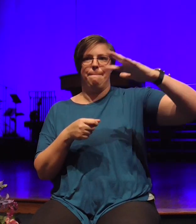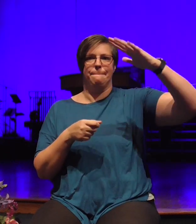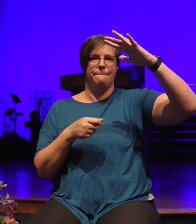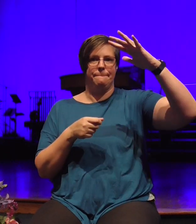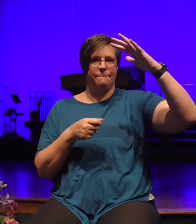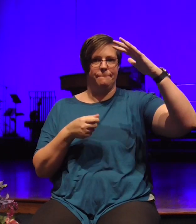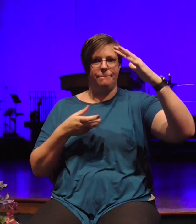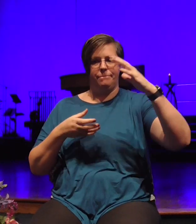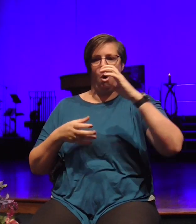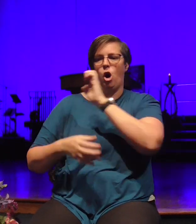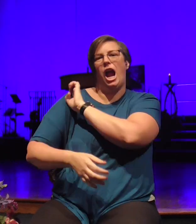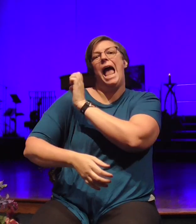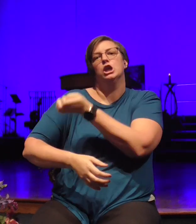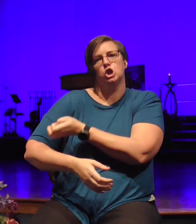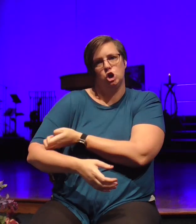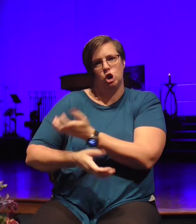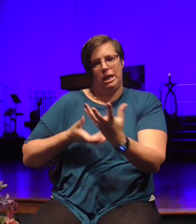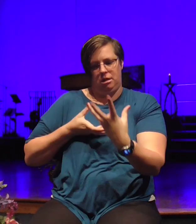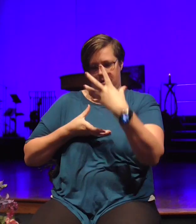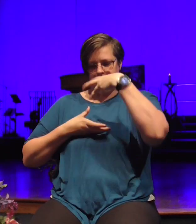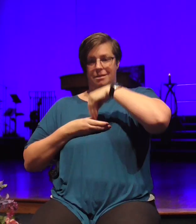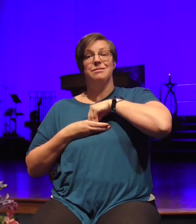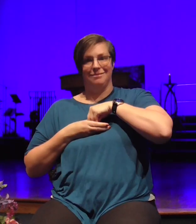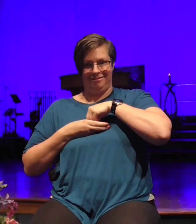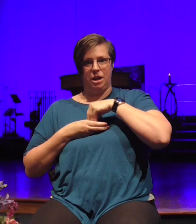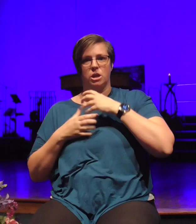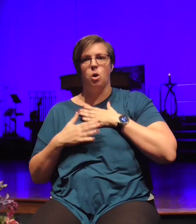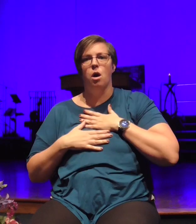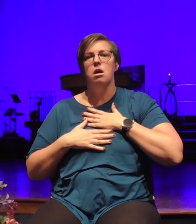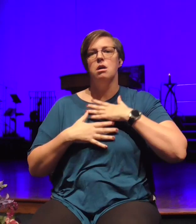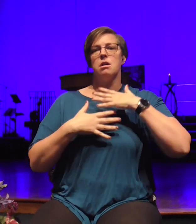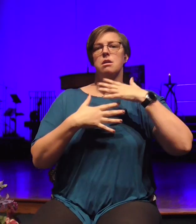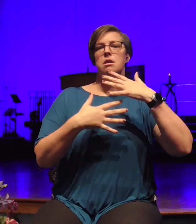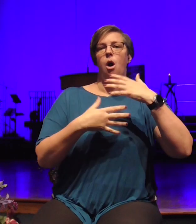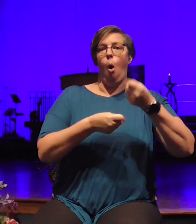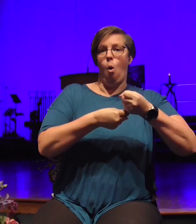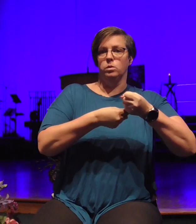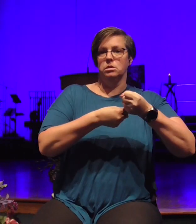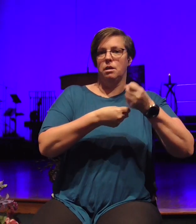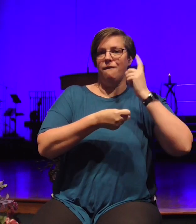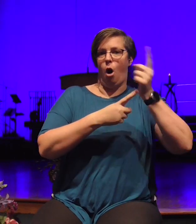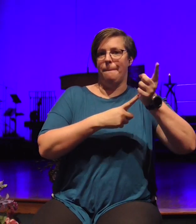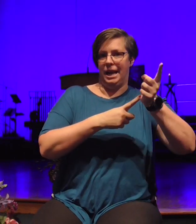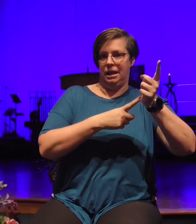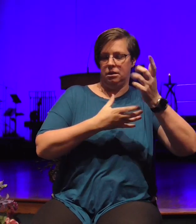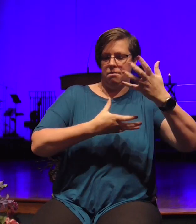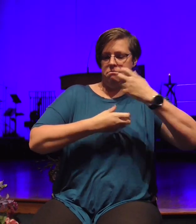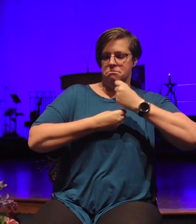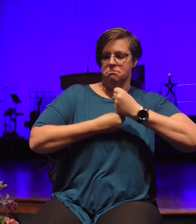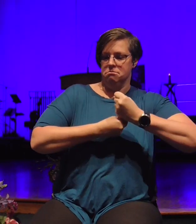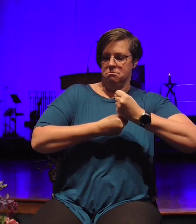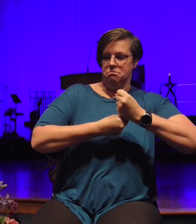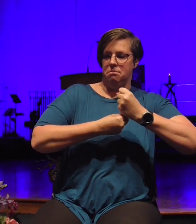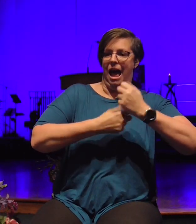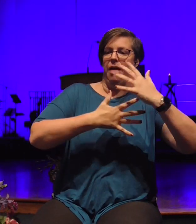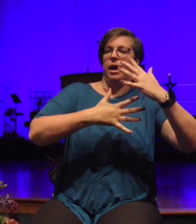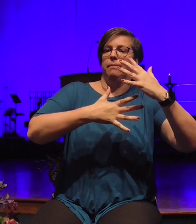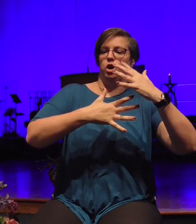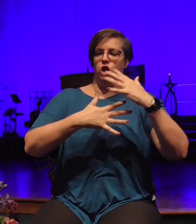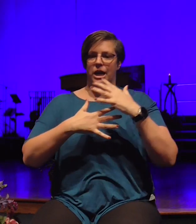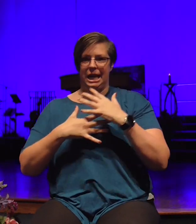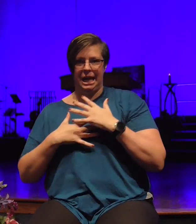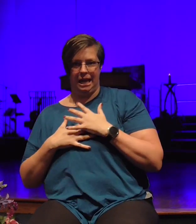heart. And we're just going to hold our breath for a moment when we do that and allow the heart to transmute it, and then breathe it back out